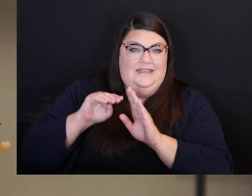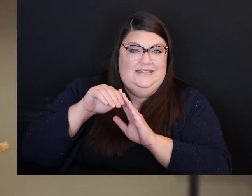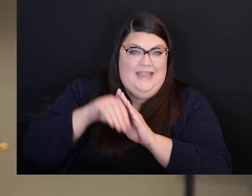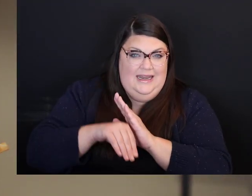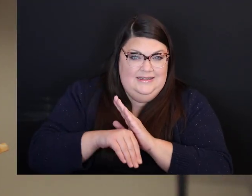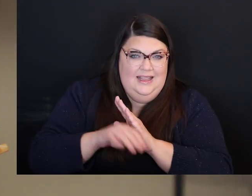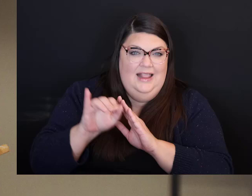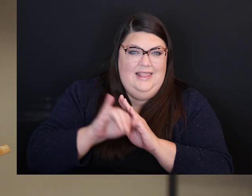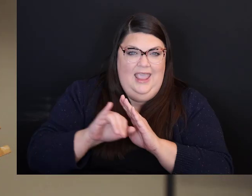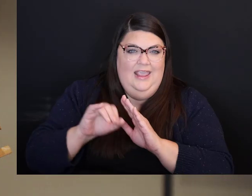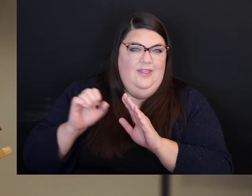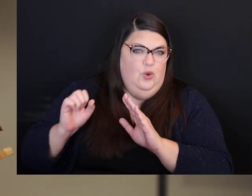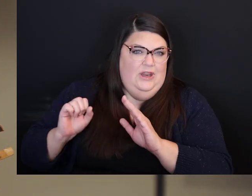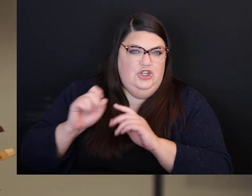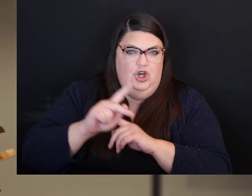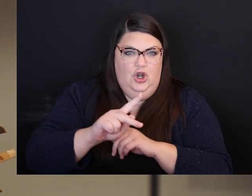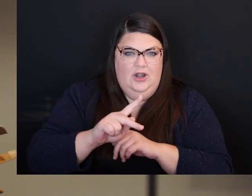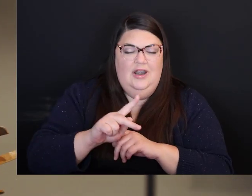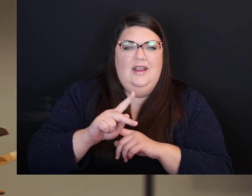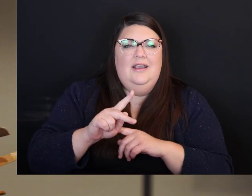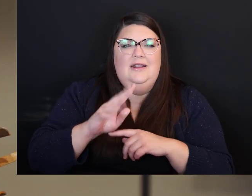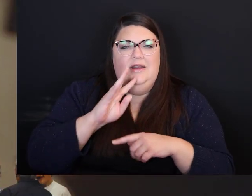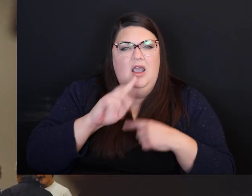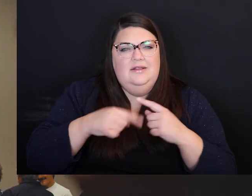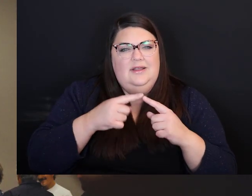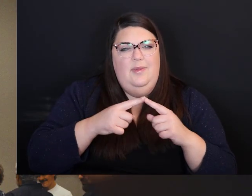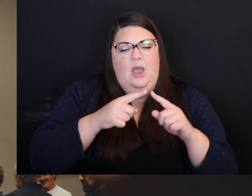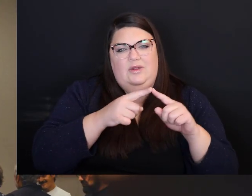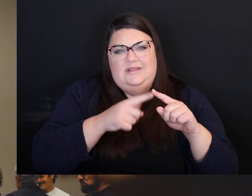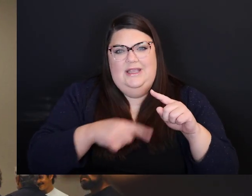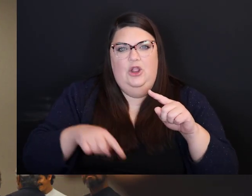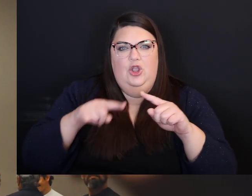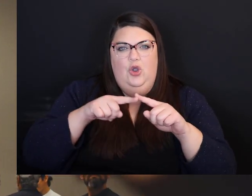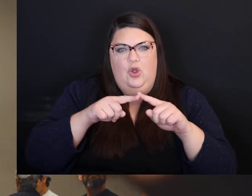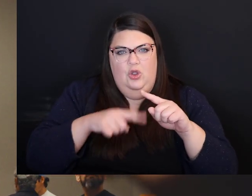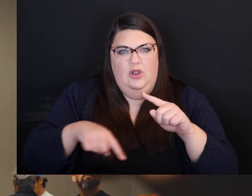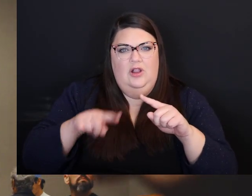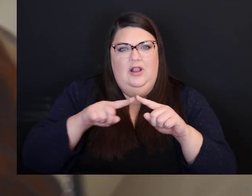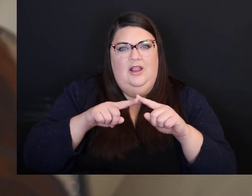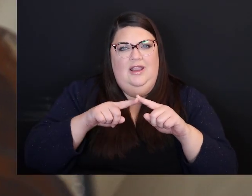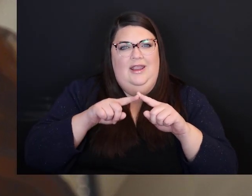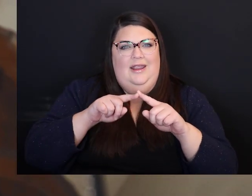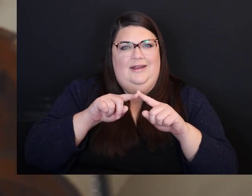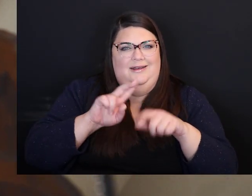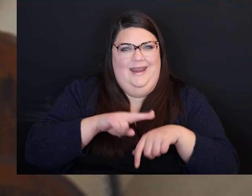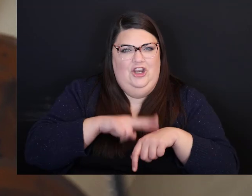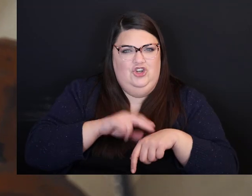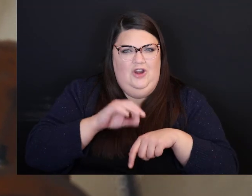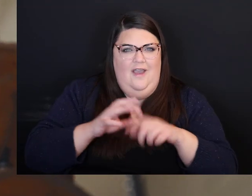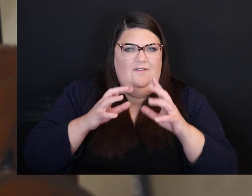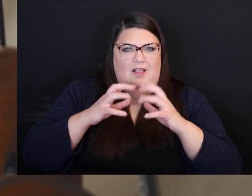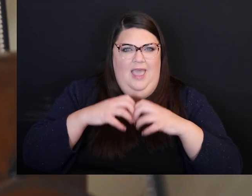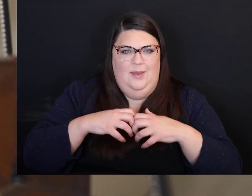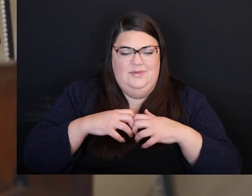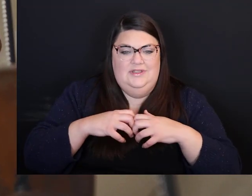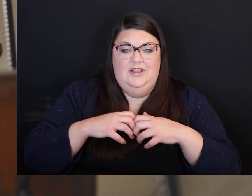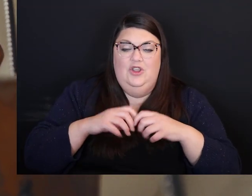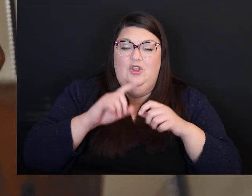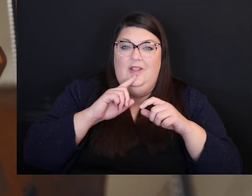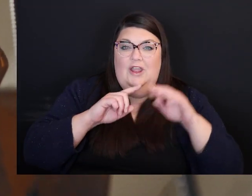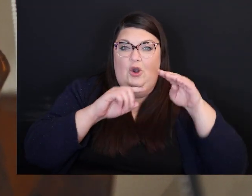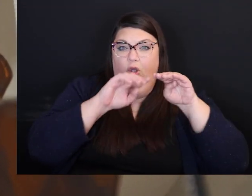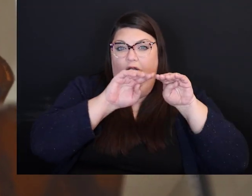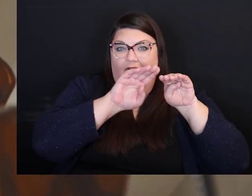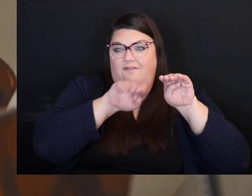Return, really speaks to the cyclical and psychic nature of collapse. Descent evokes the literal fall of the